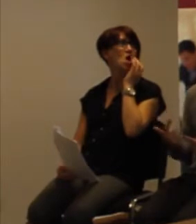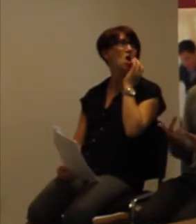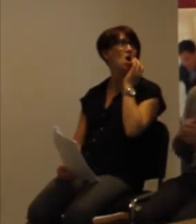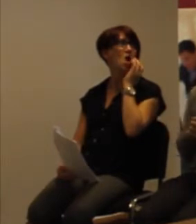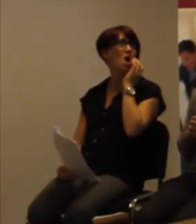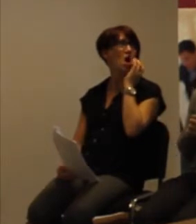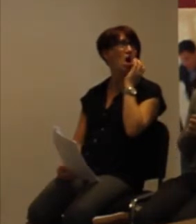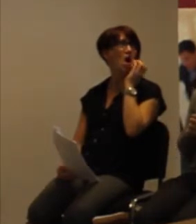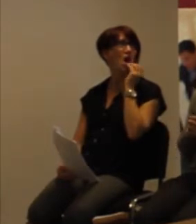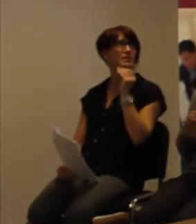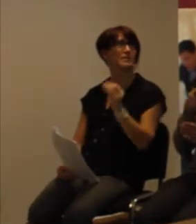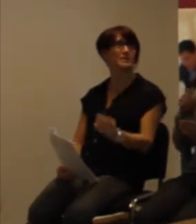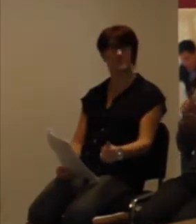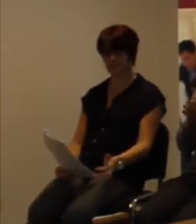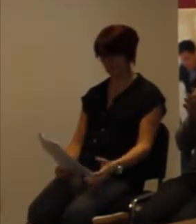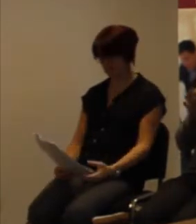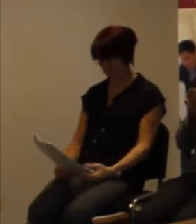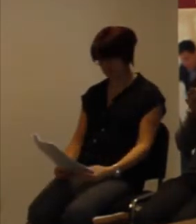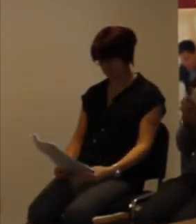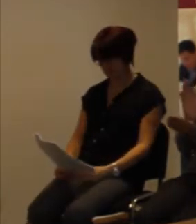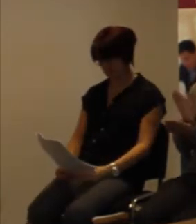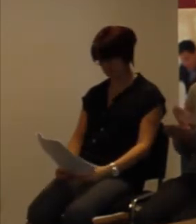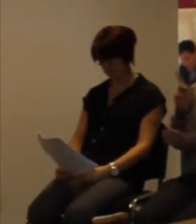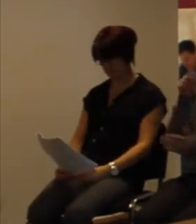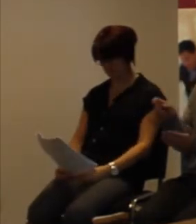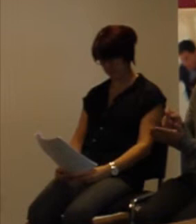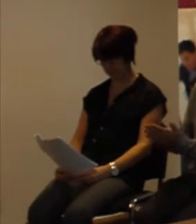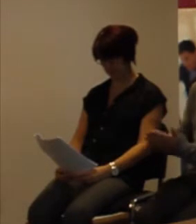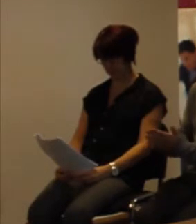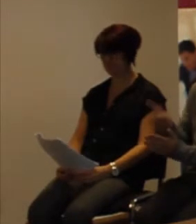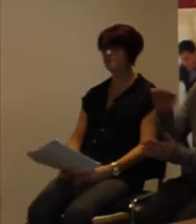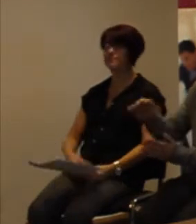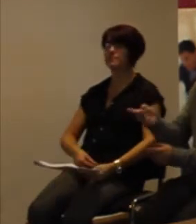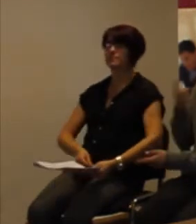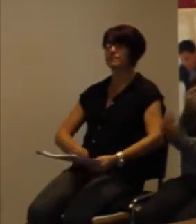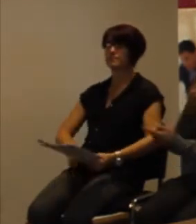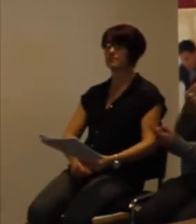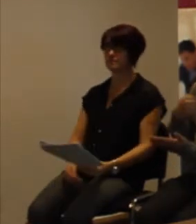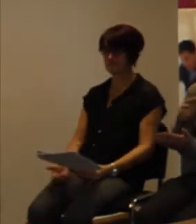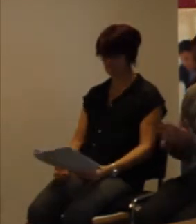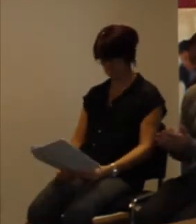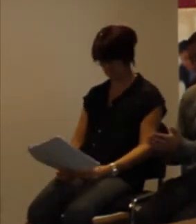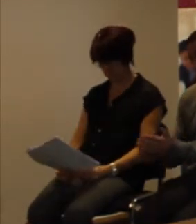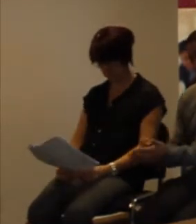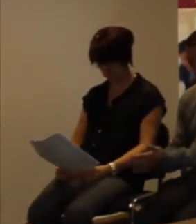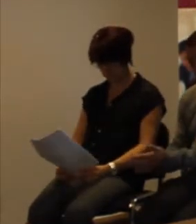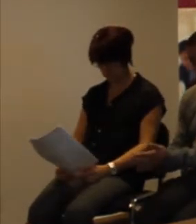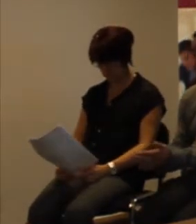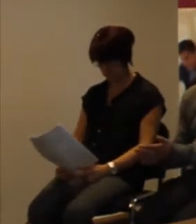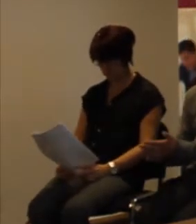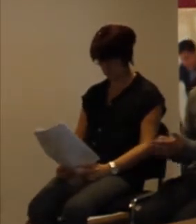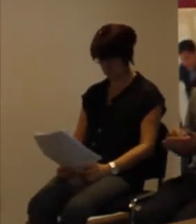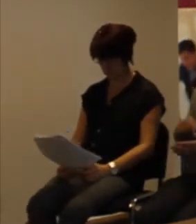amanuensis, scribe writes down all word processes a learner's dictated responses. So a scribe is writing